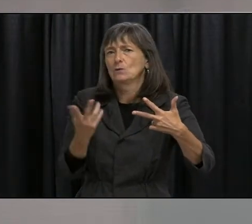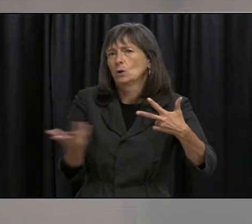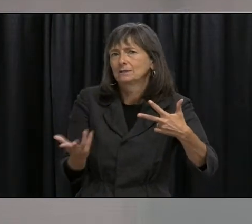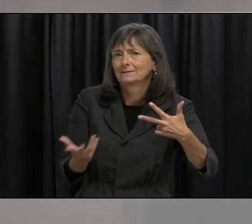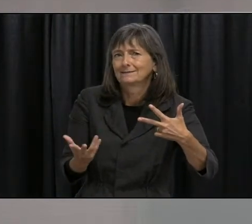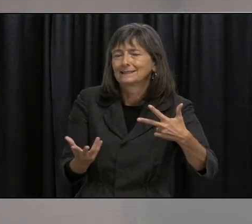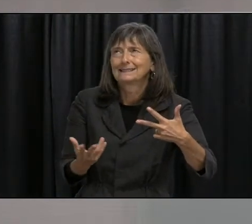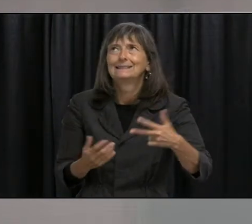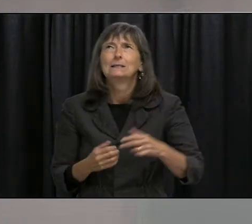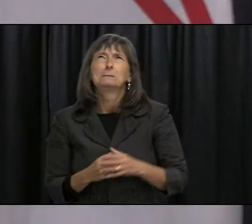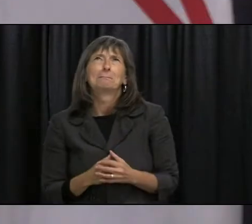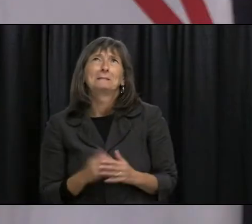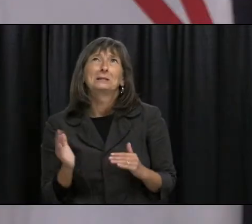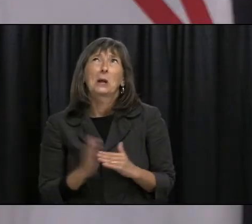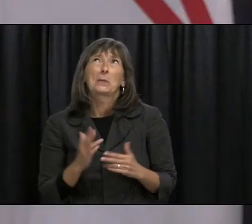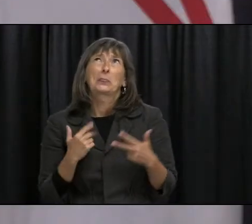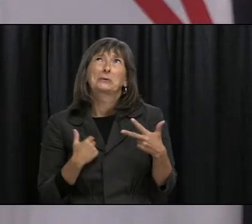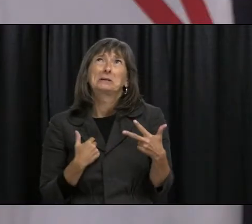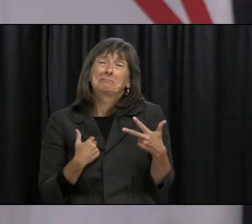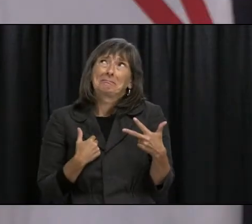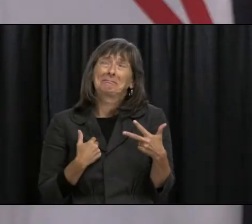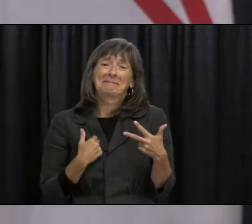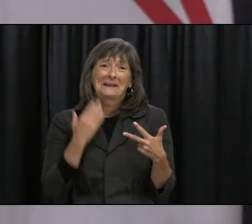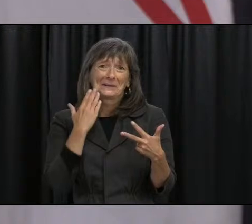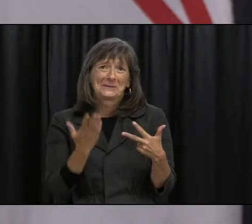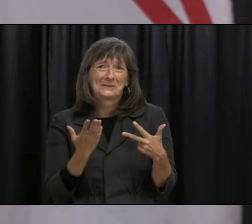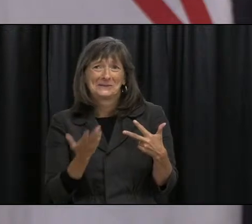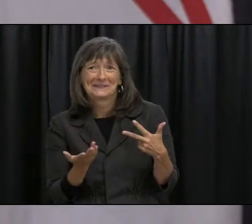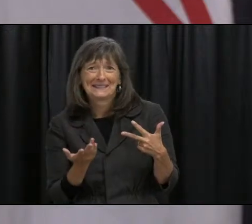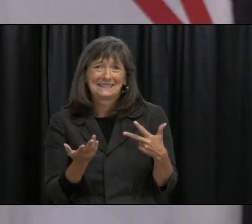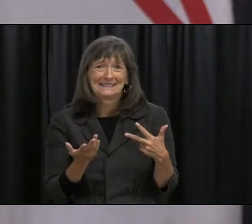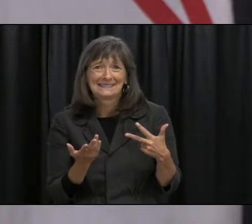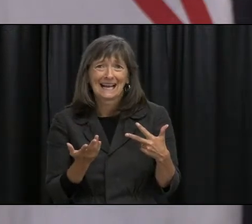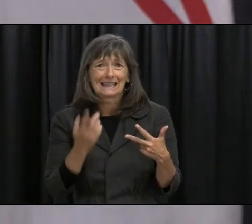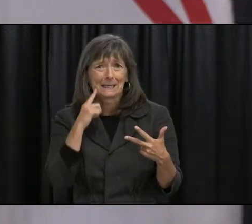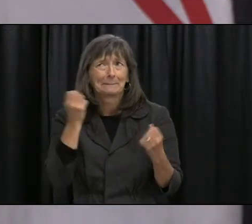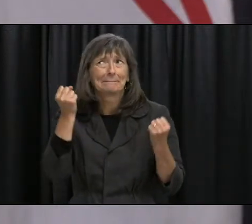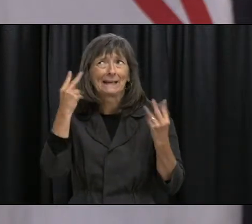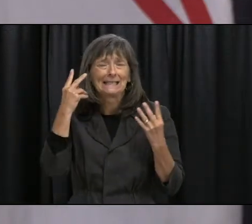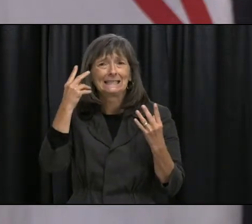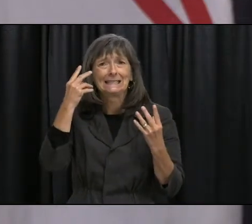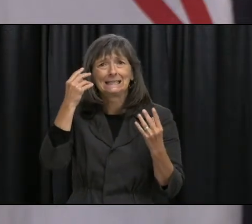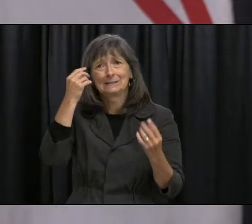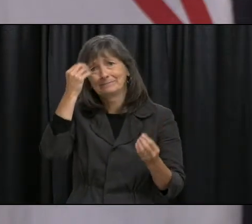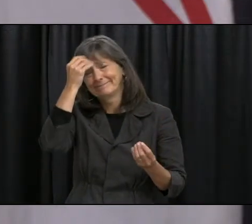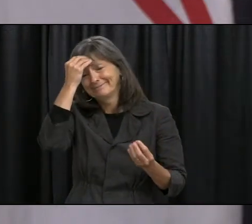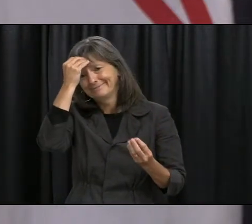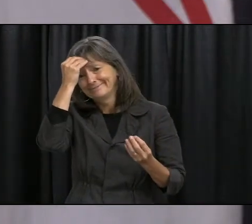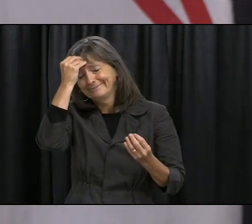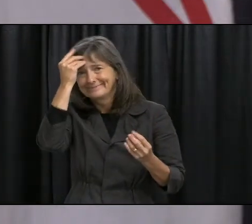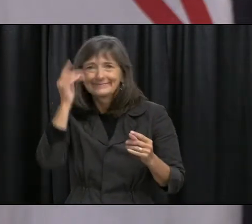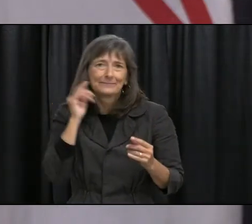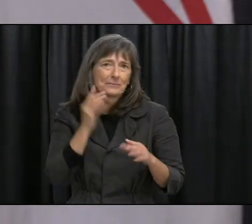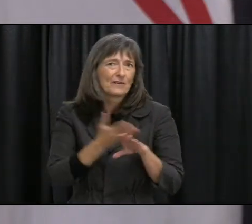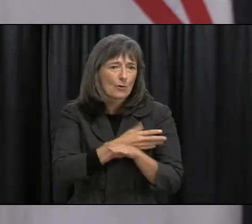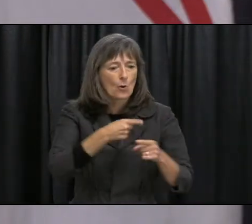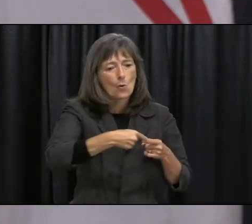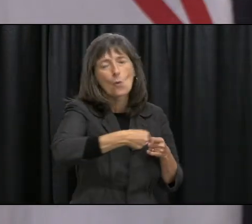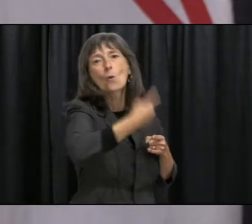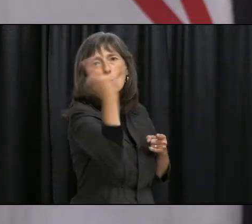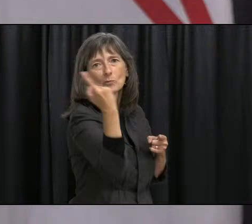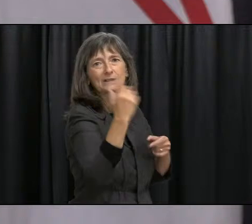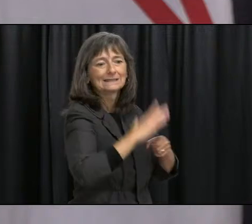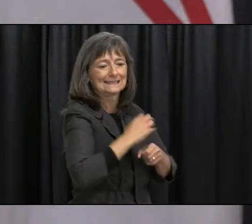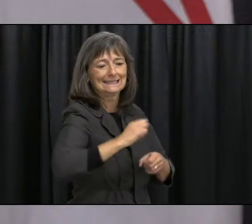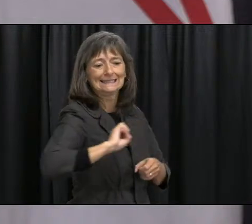So I don't know if I have top 3 things. I think, we have to consider a whole lot of things, and when we're looking at this. So most importantly,